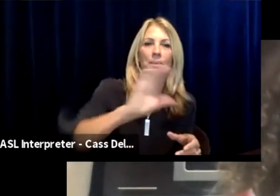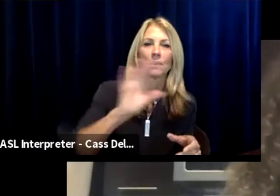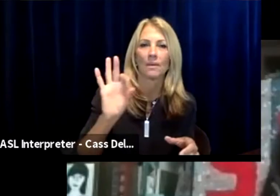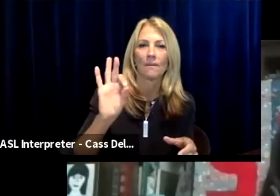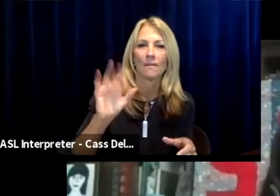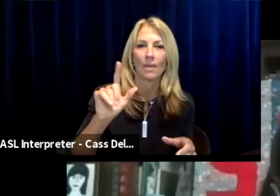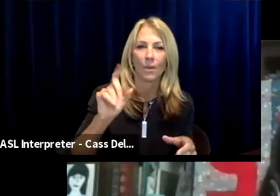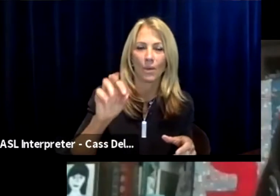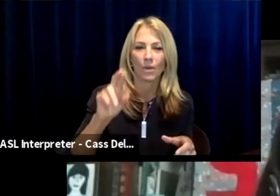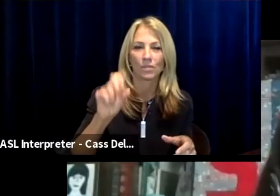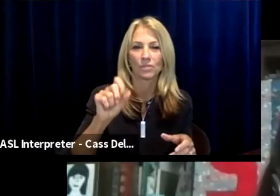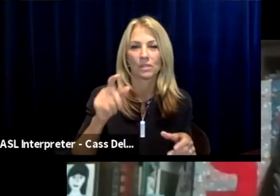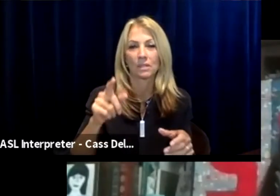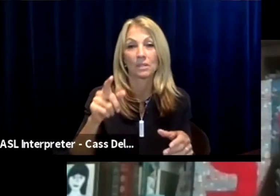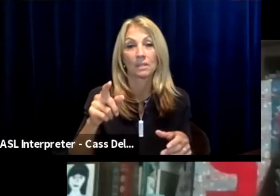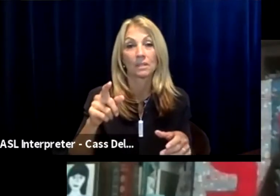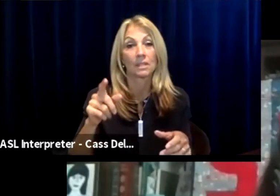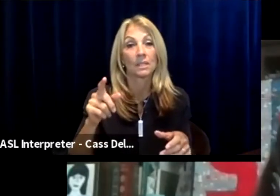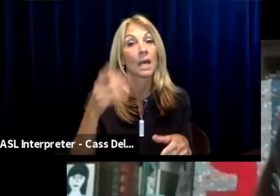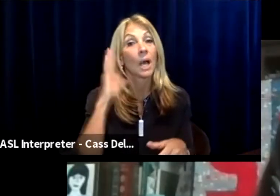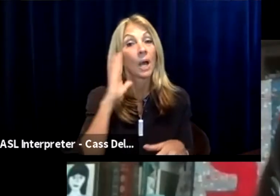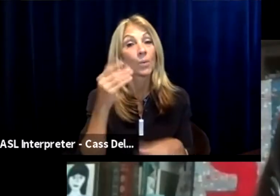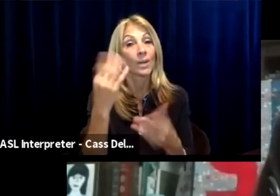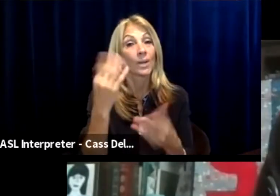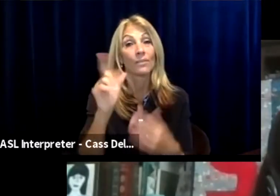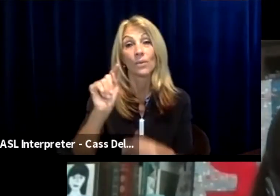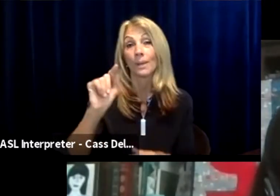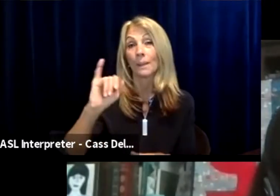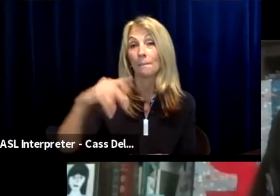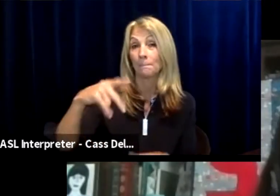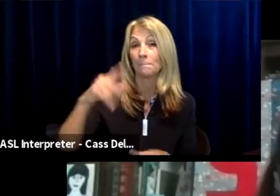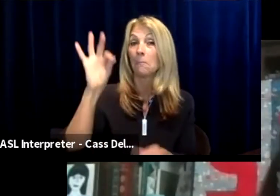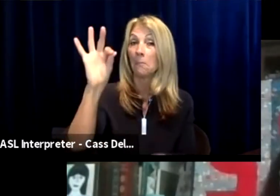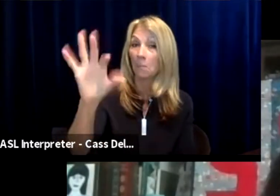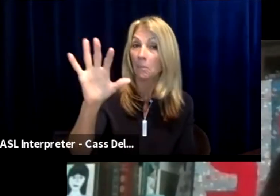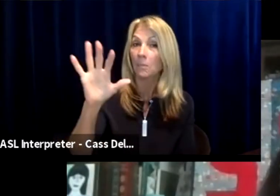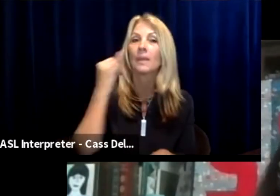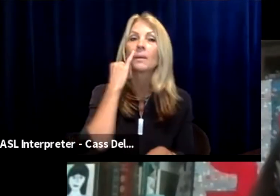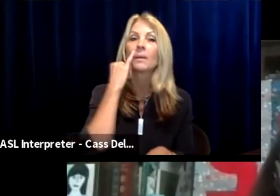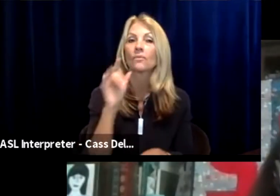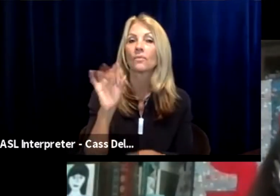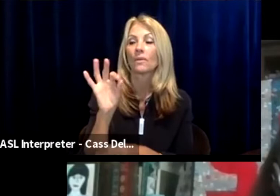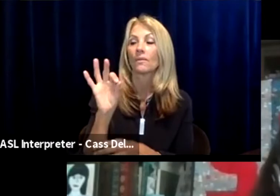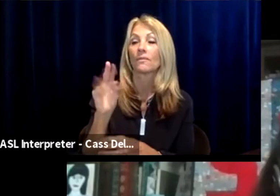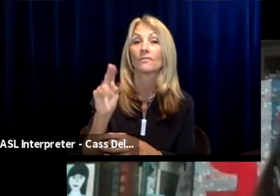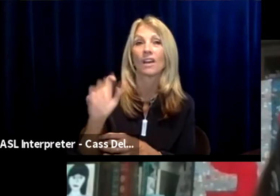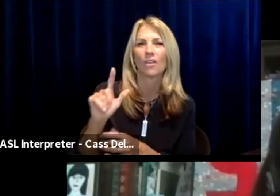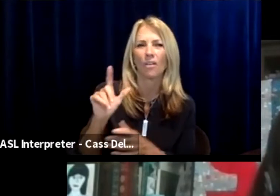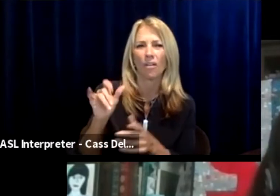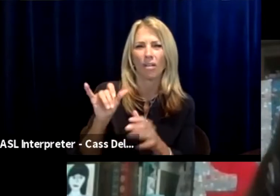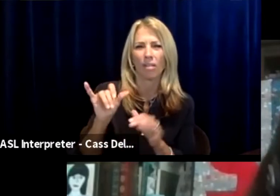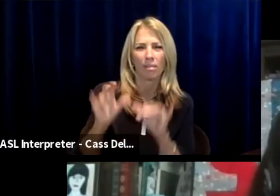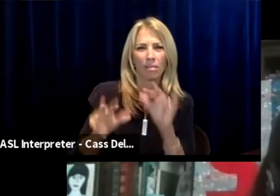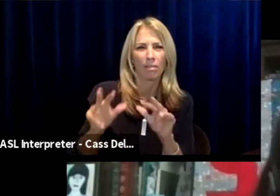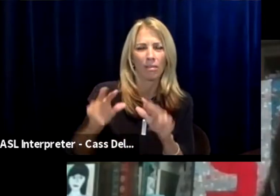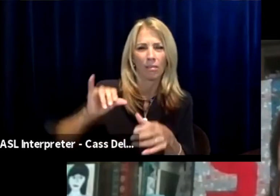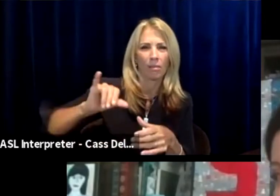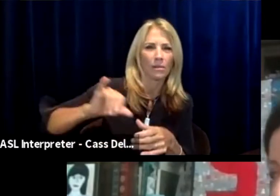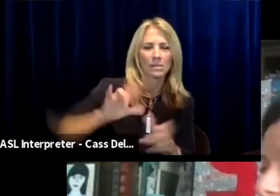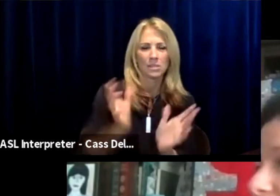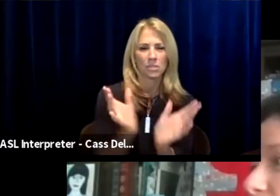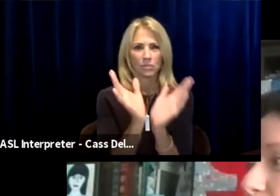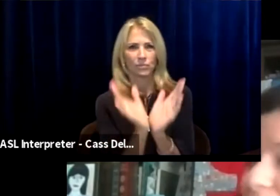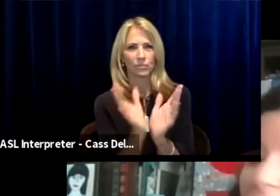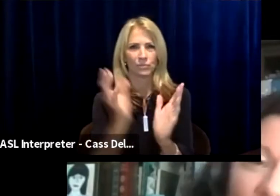And I'm going to give you a little tip. If the funnel is kind of hard to work with because sometimes flour doesn't flow so